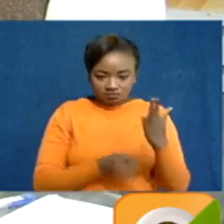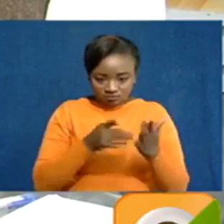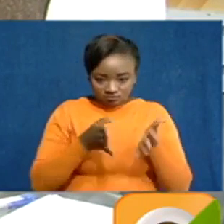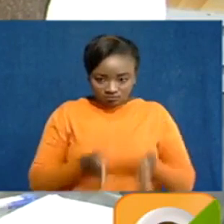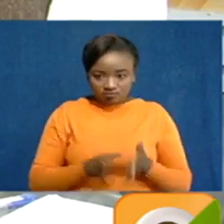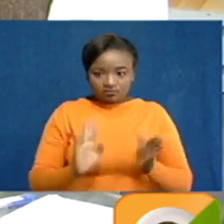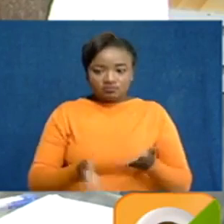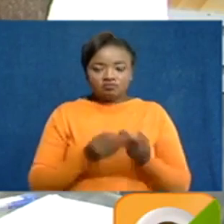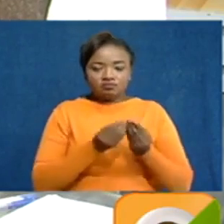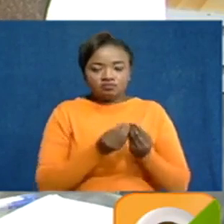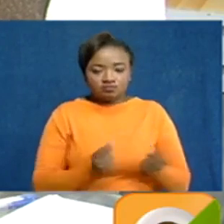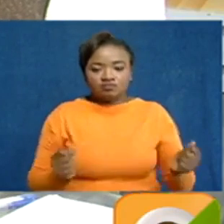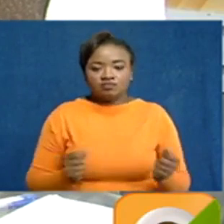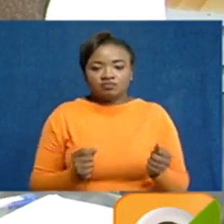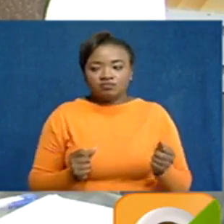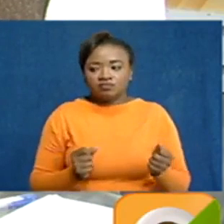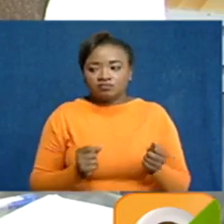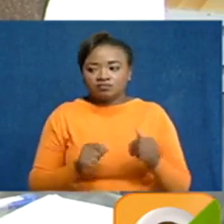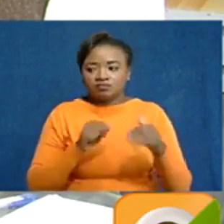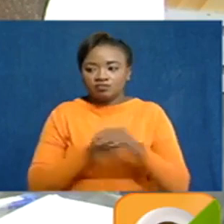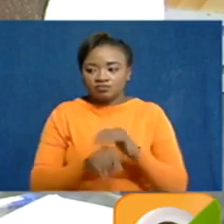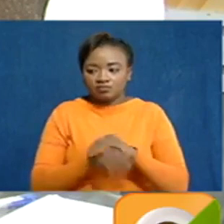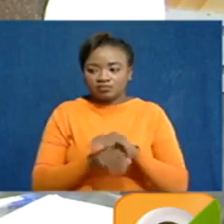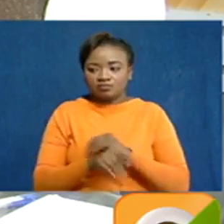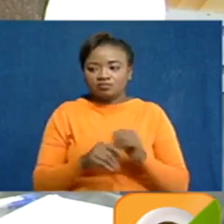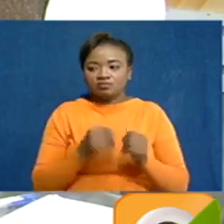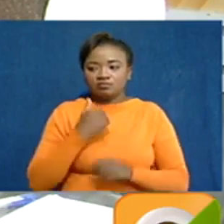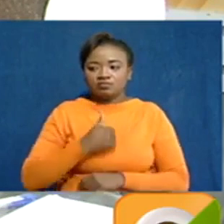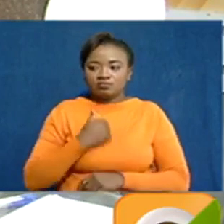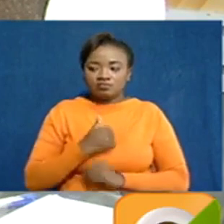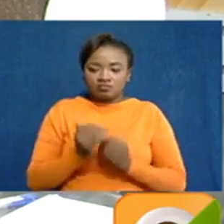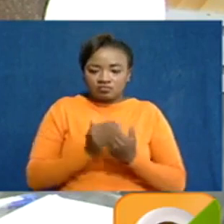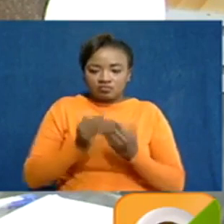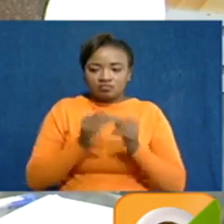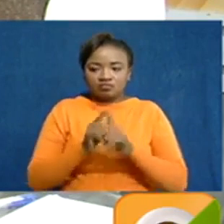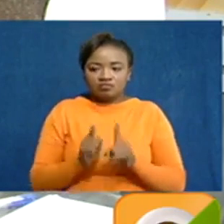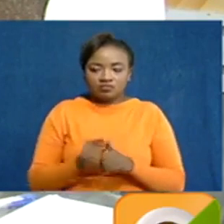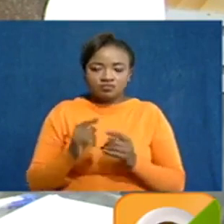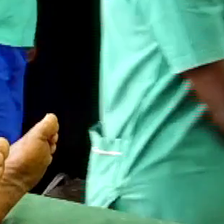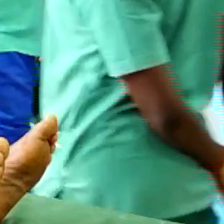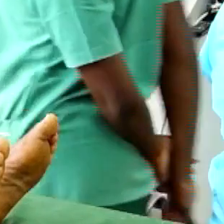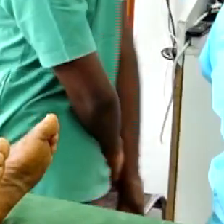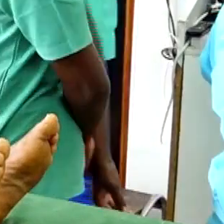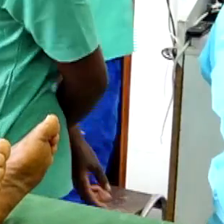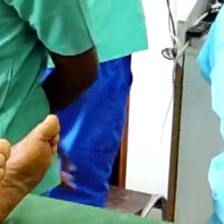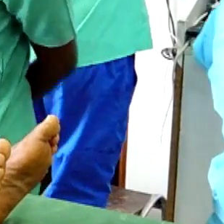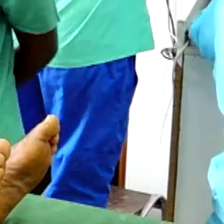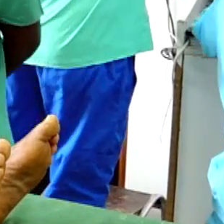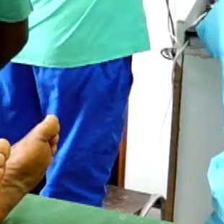technology in addressing inequitable access to surgical care and resource utilization. Take a listen.